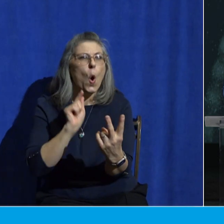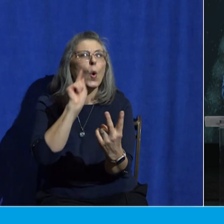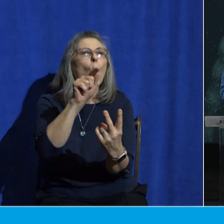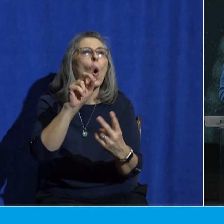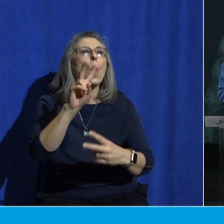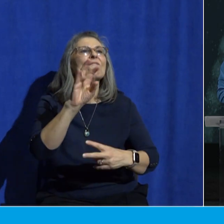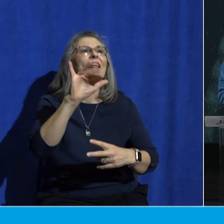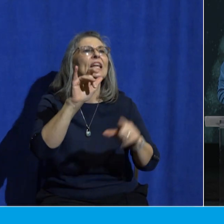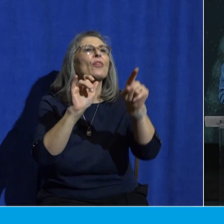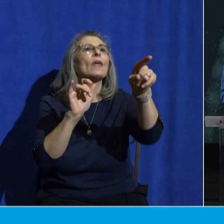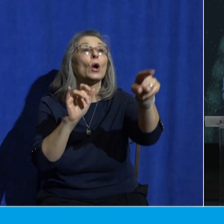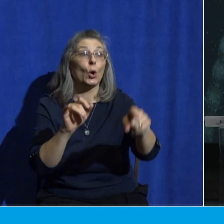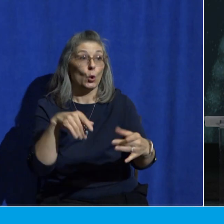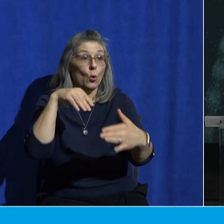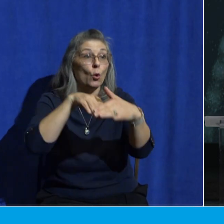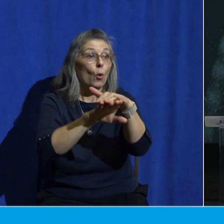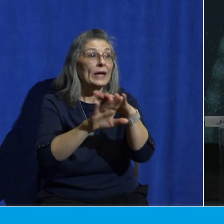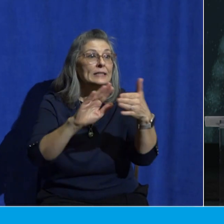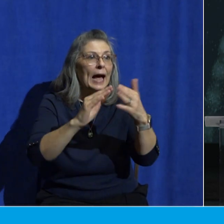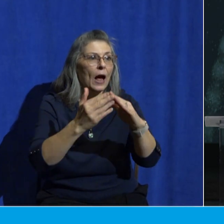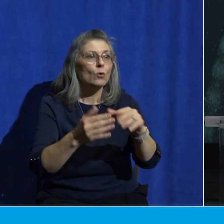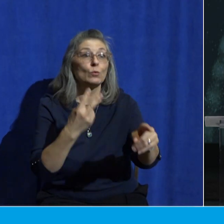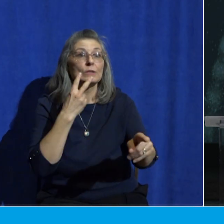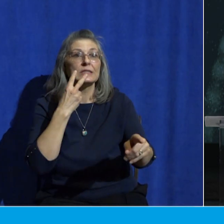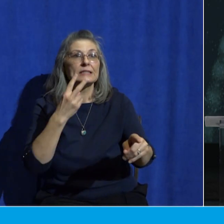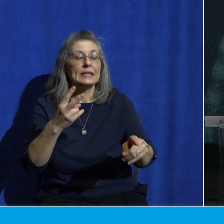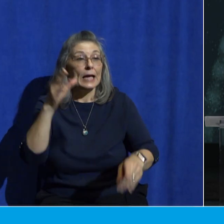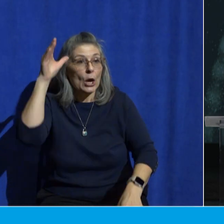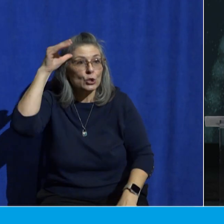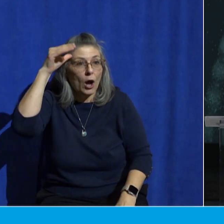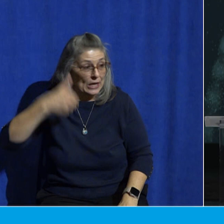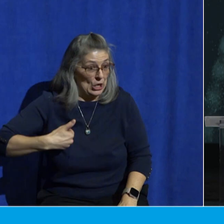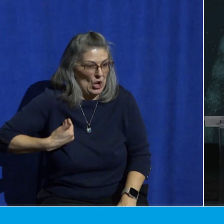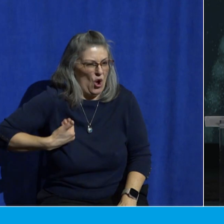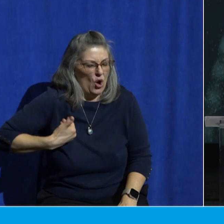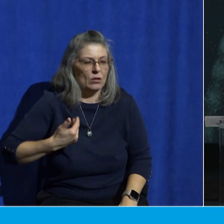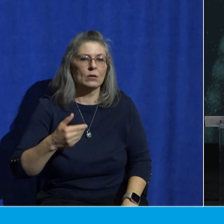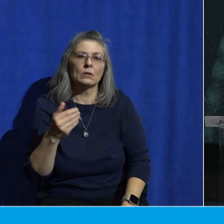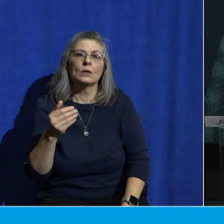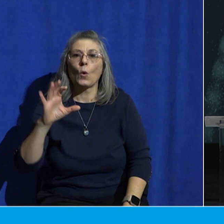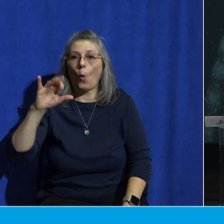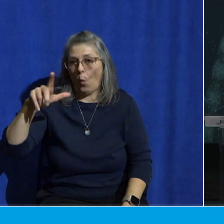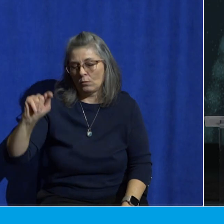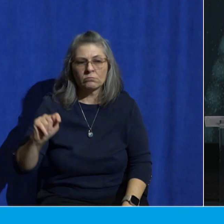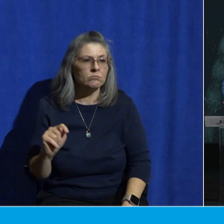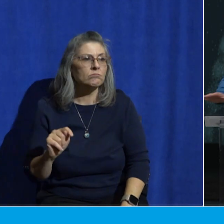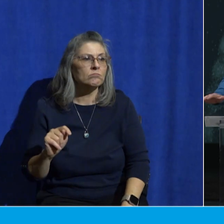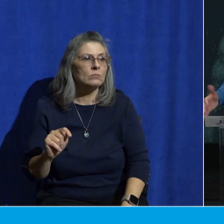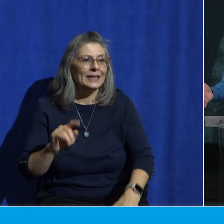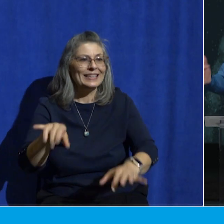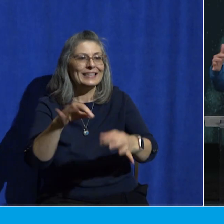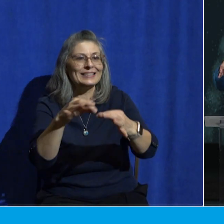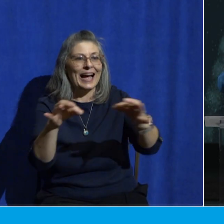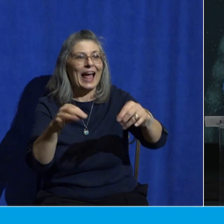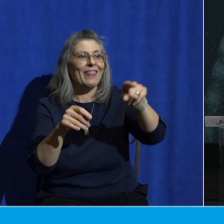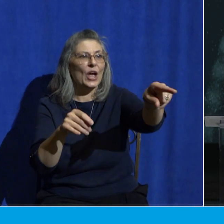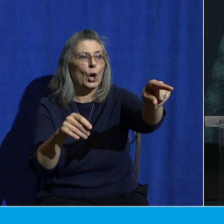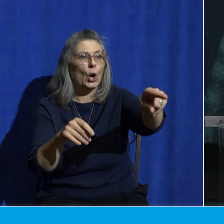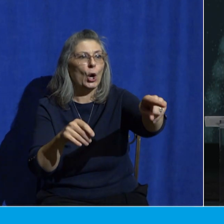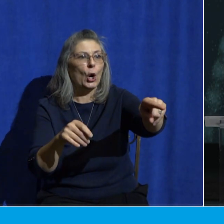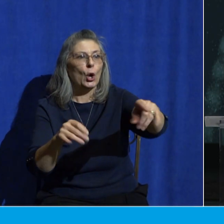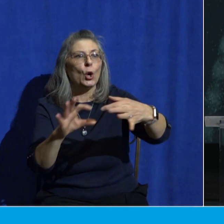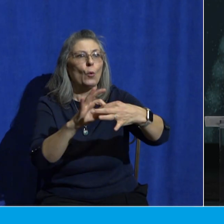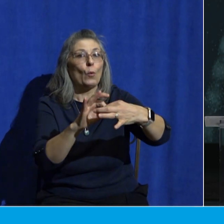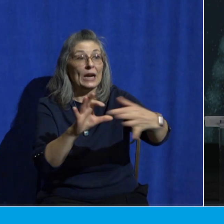enter it, you will find a colt tied on which no one has ever sat. Untie it and bring it. If anyone says to you, 'Why are you doing